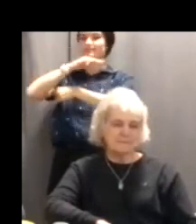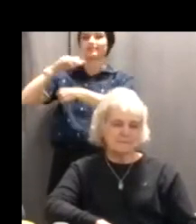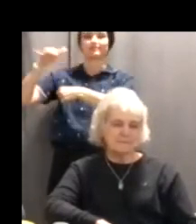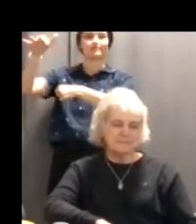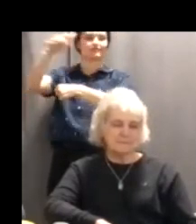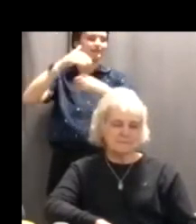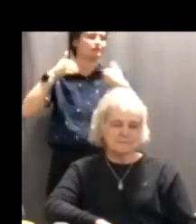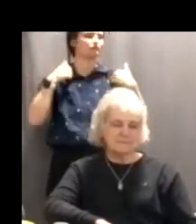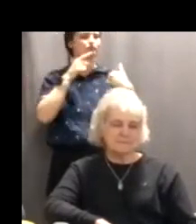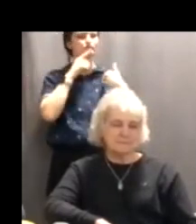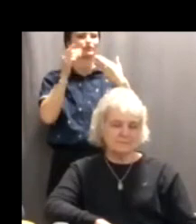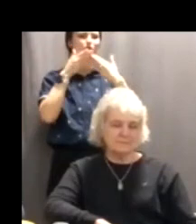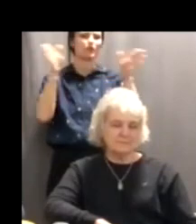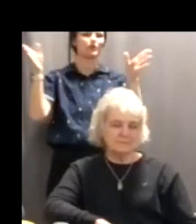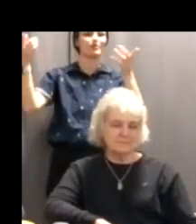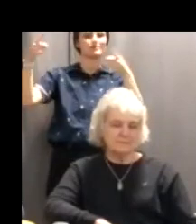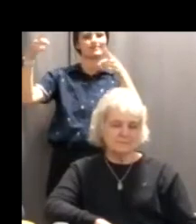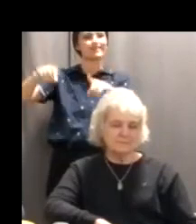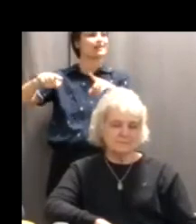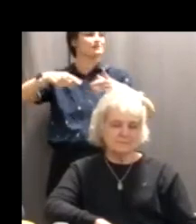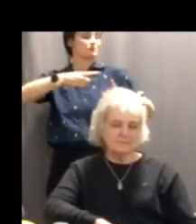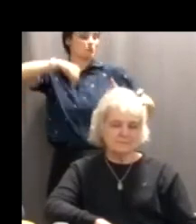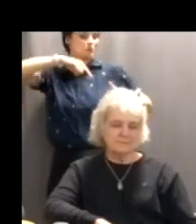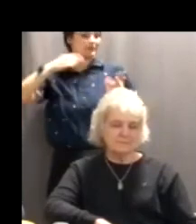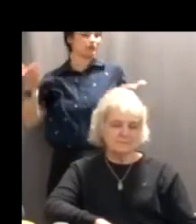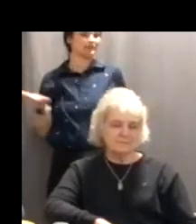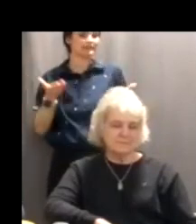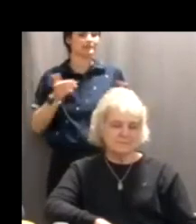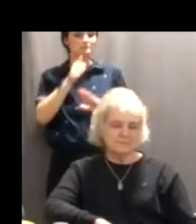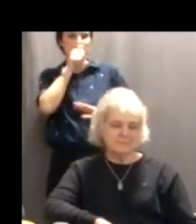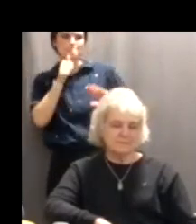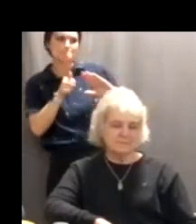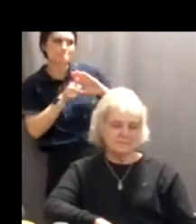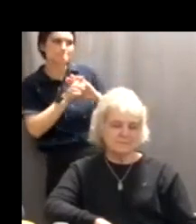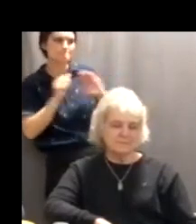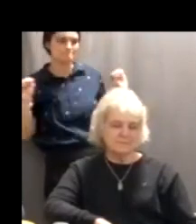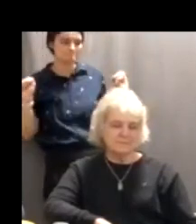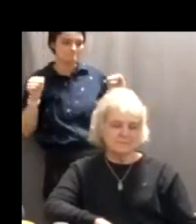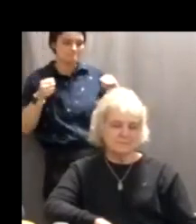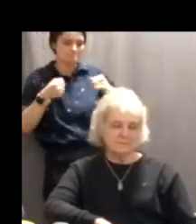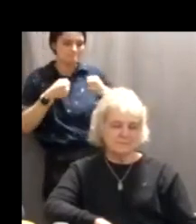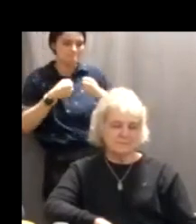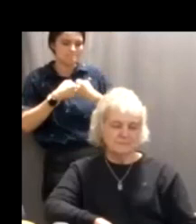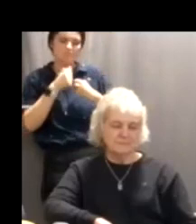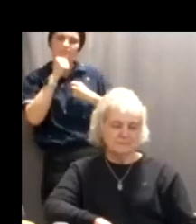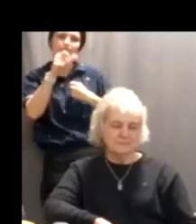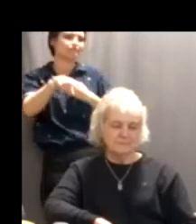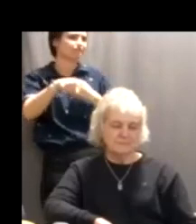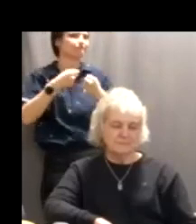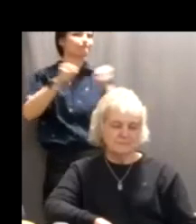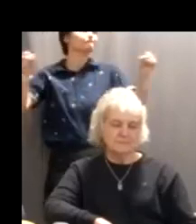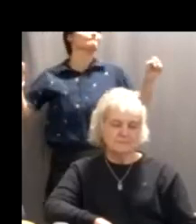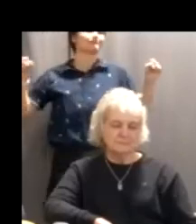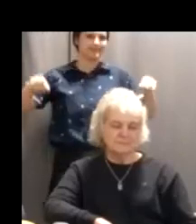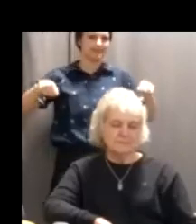happening and openly recognized, and we're here and we don't have to hide. And that to me is